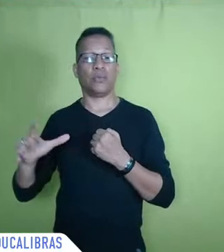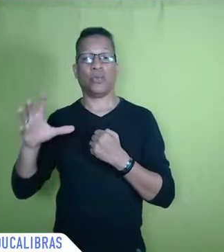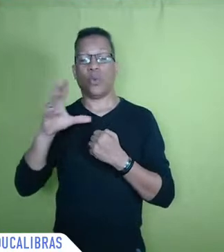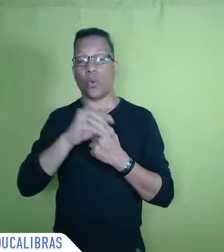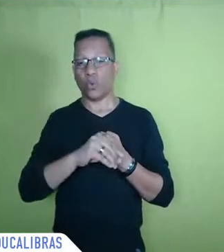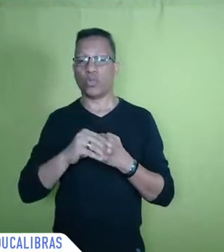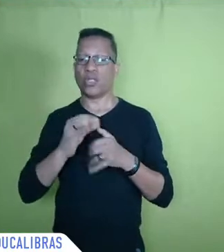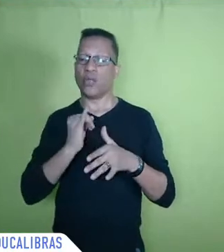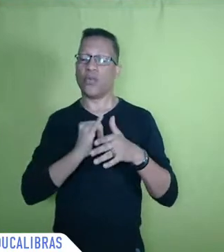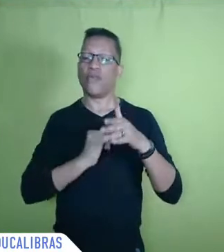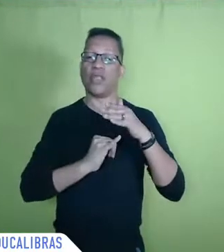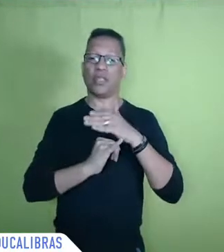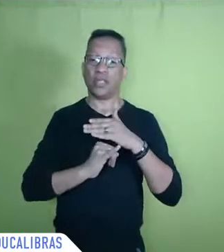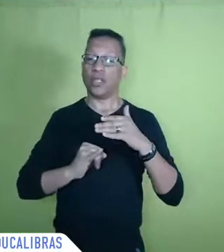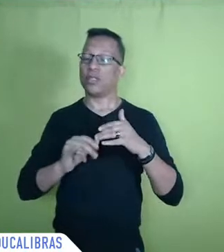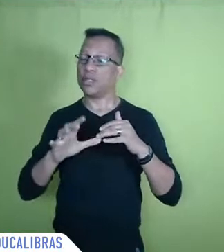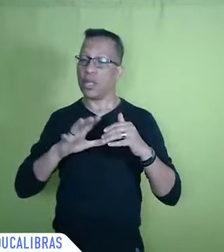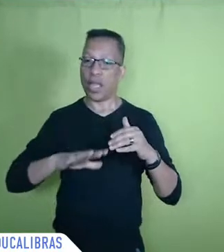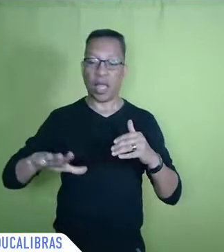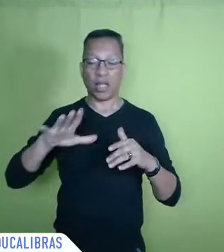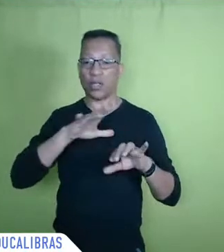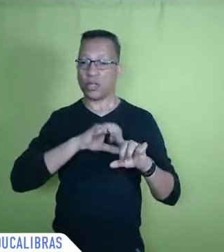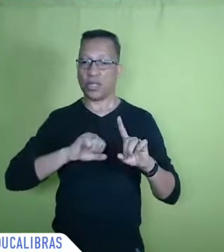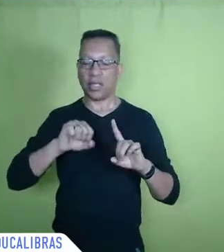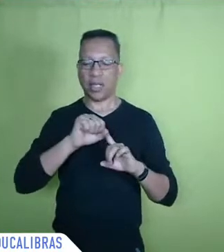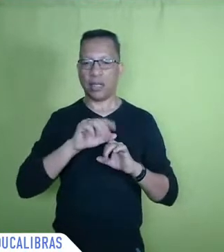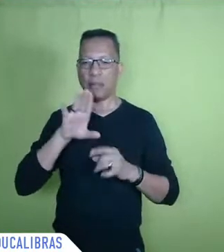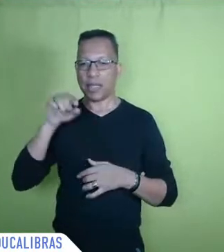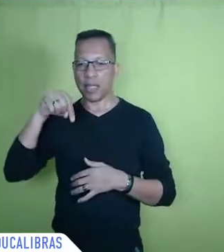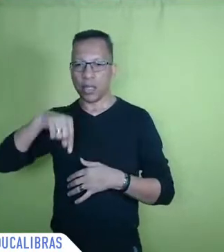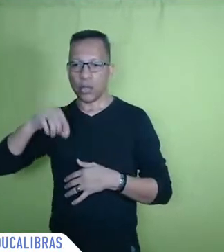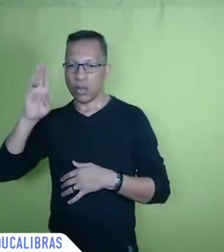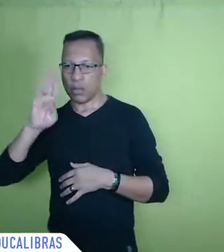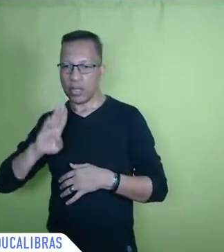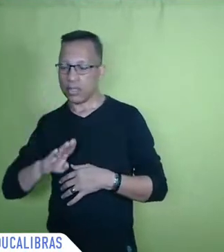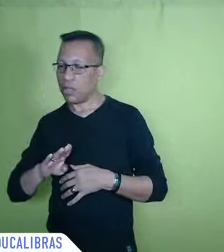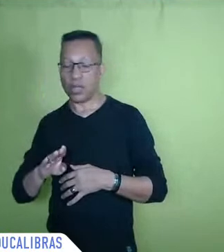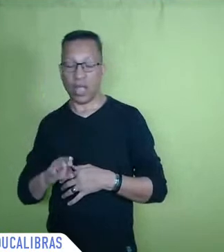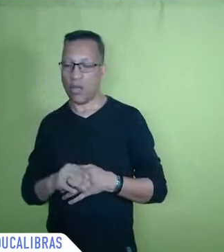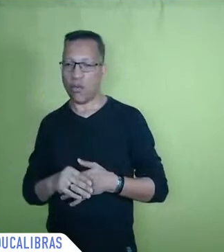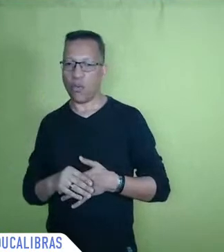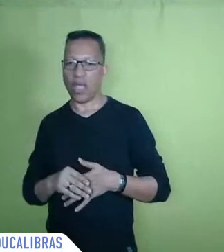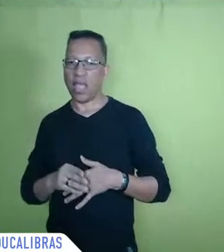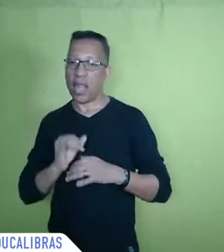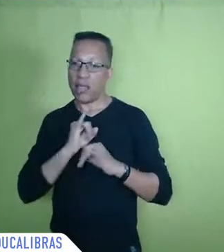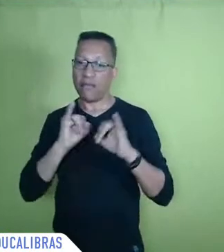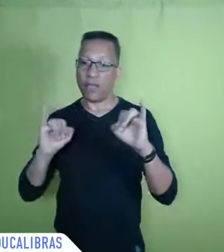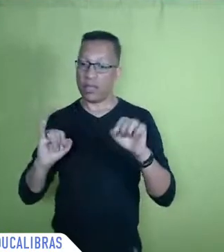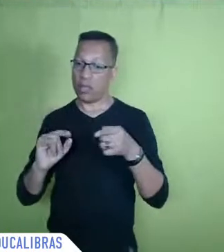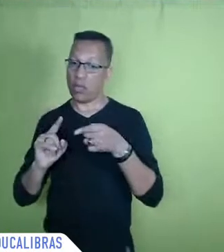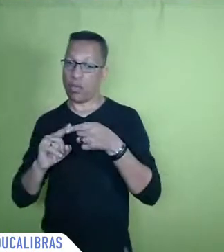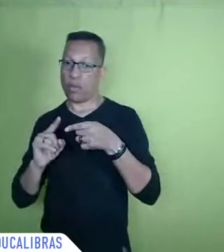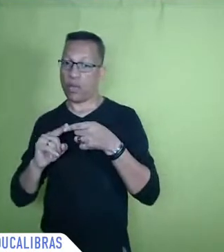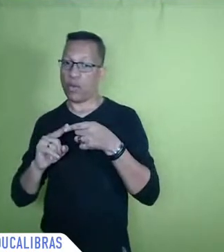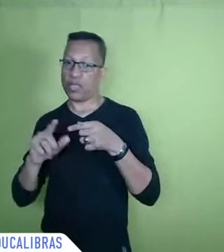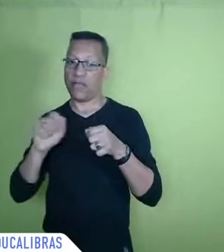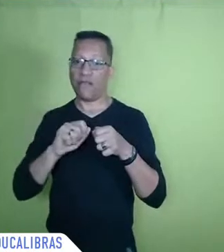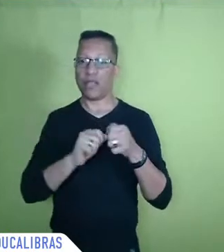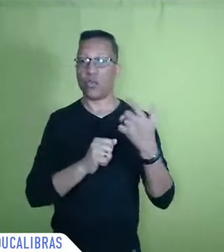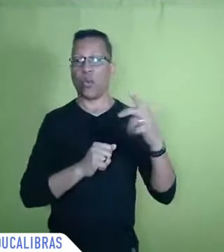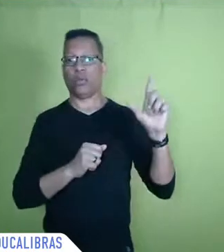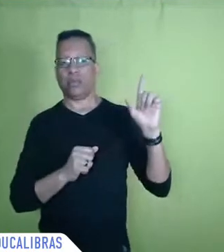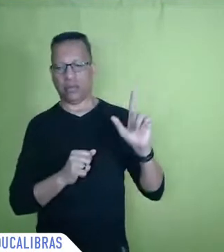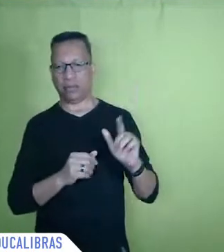serene, who transmits security and safety for the economy and the population. In Brazil, we have the